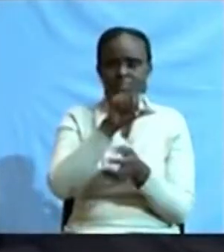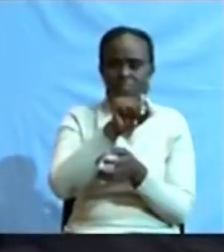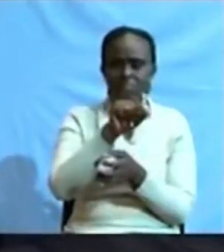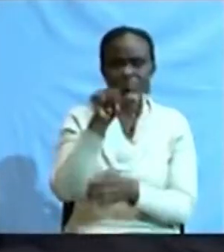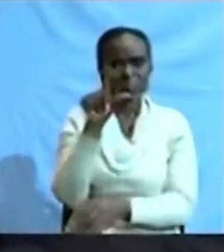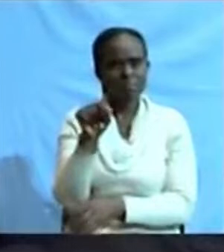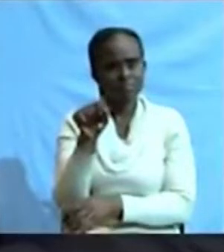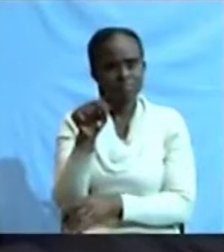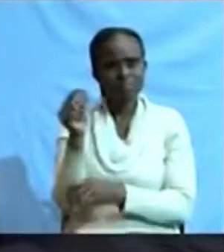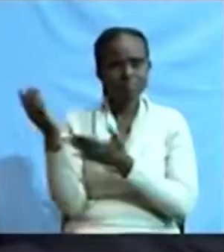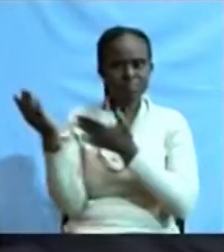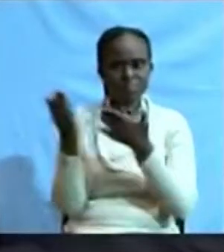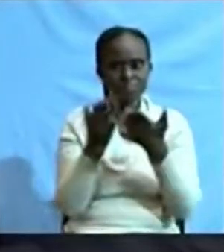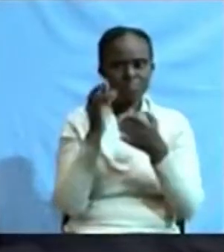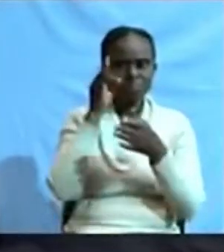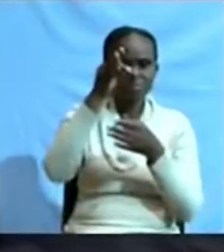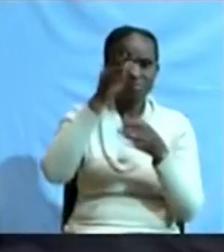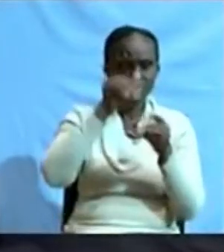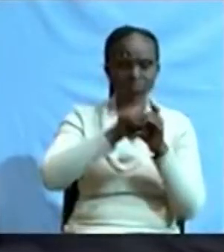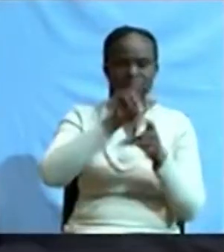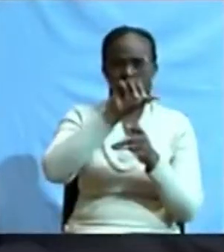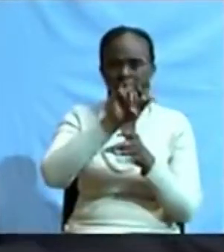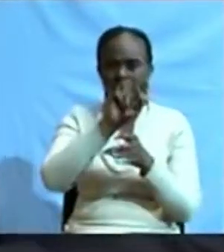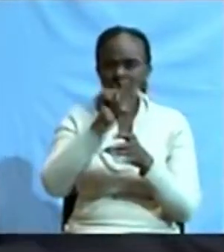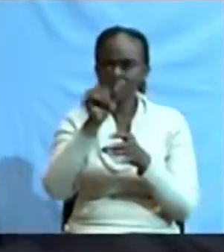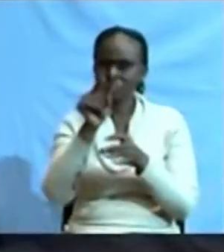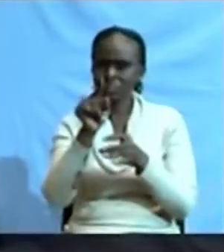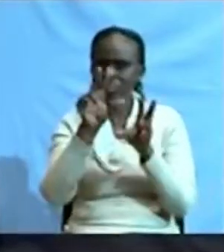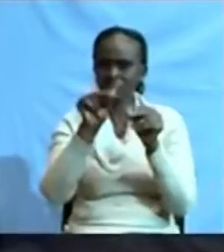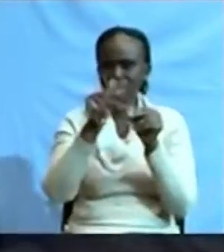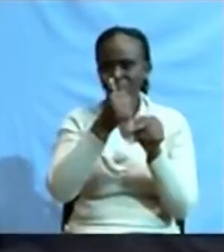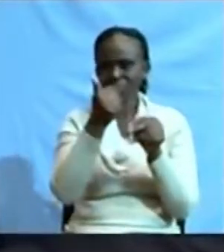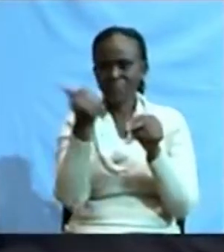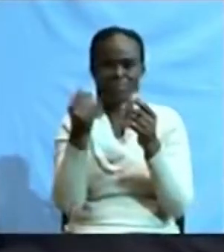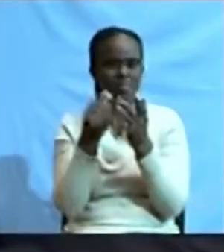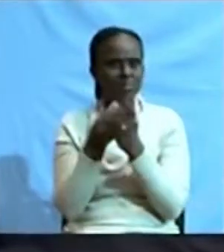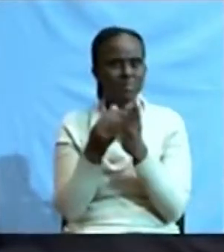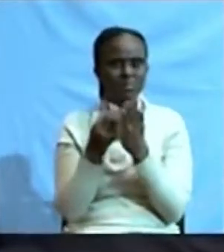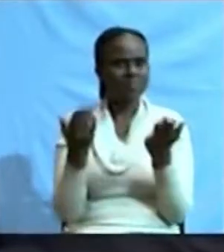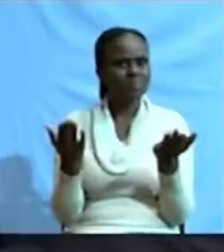2020 brought forward into 2021? No any other money?